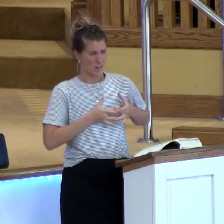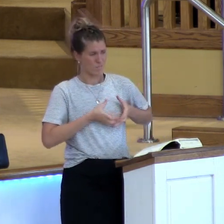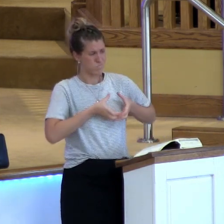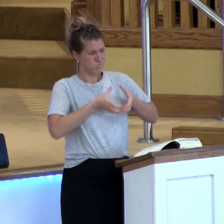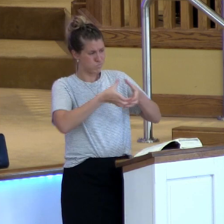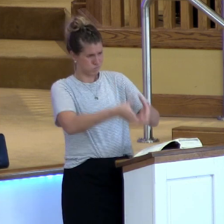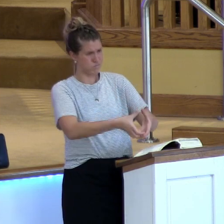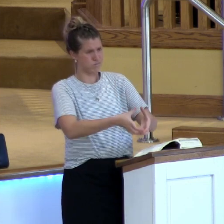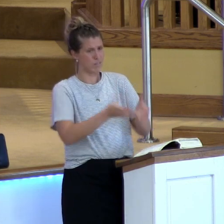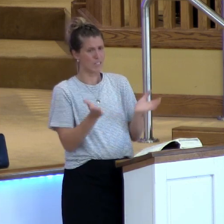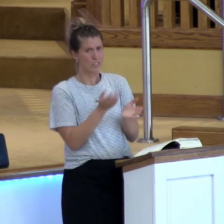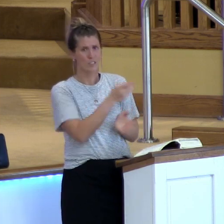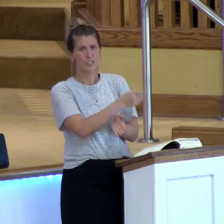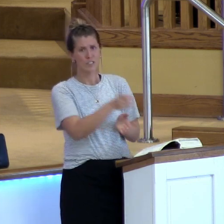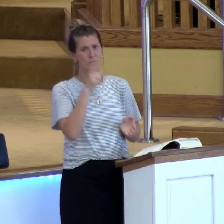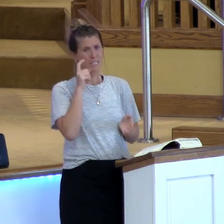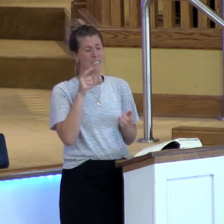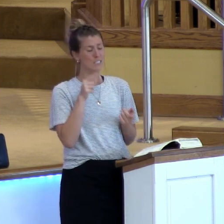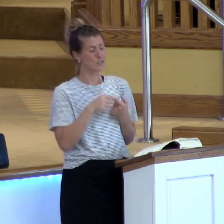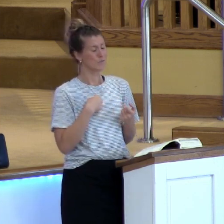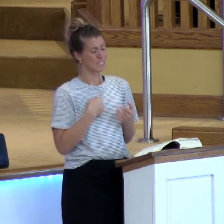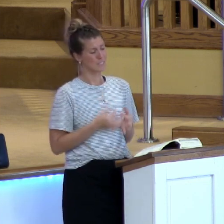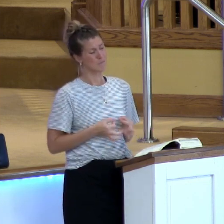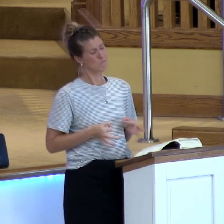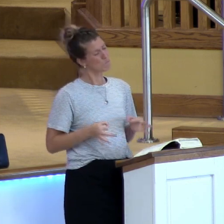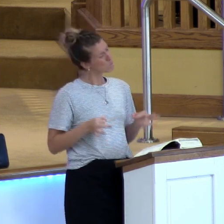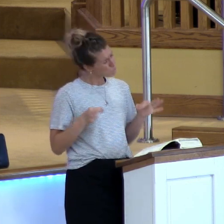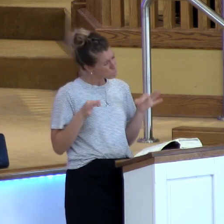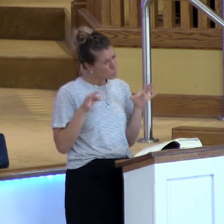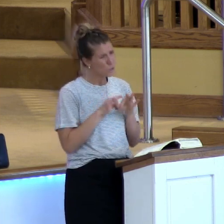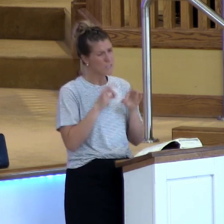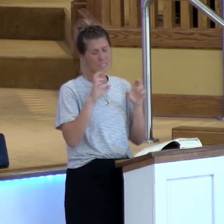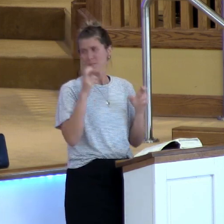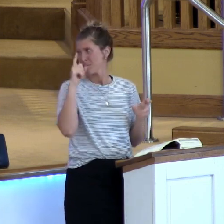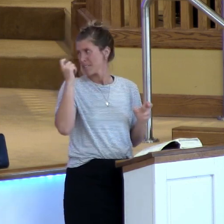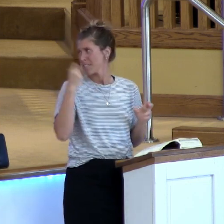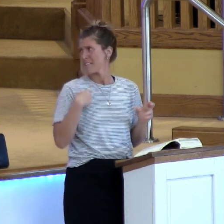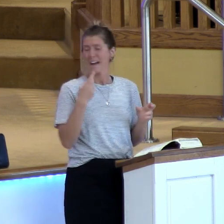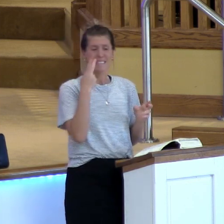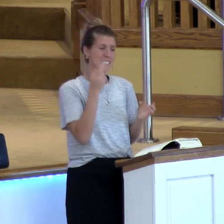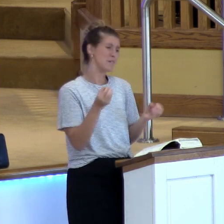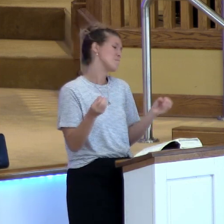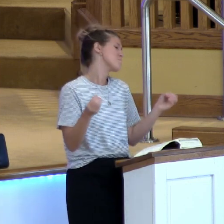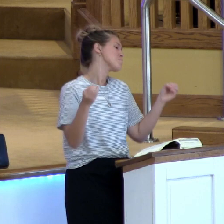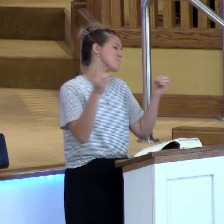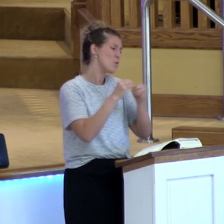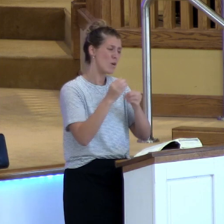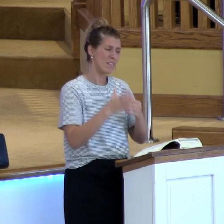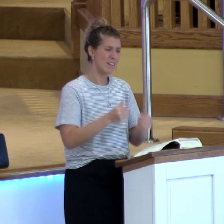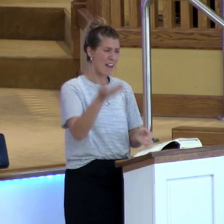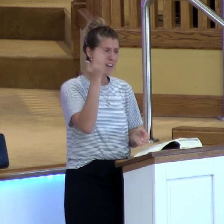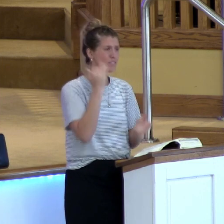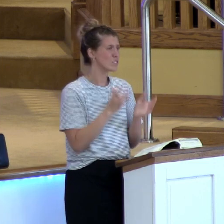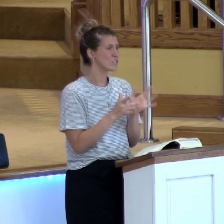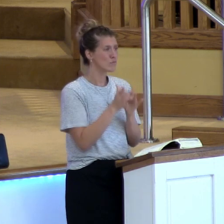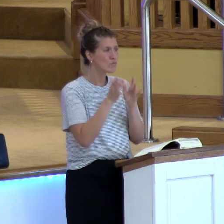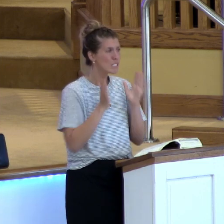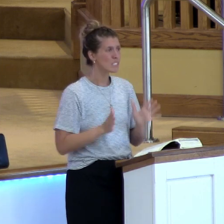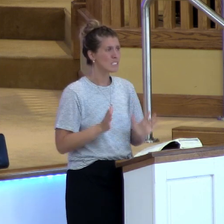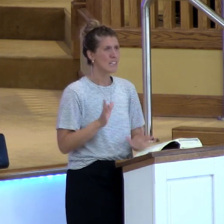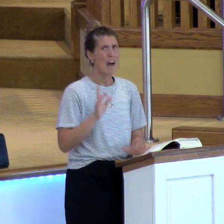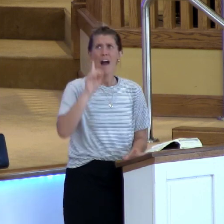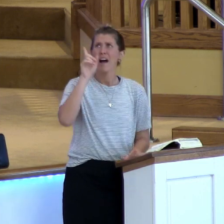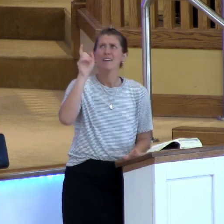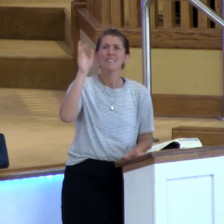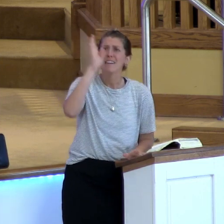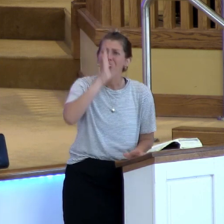about this subject because it's such... To me, it's such an important subject here because I see probably now more than ever Christians questioning